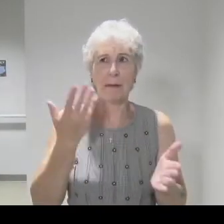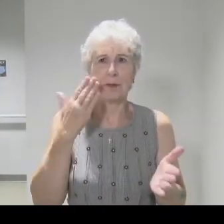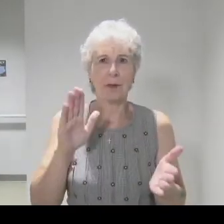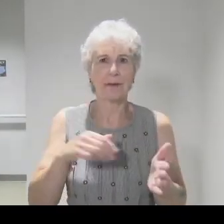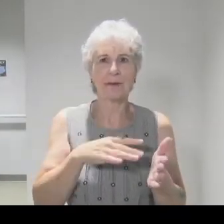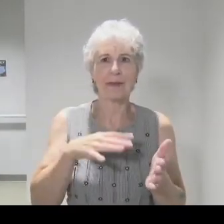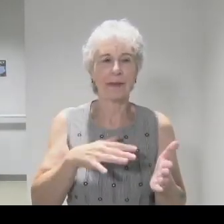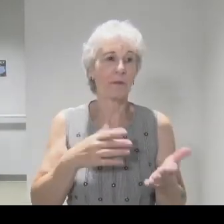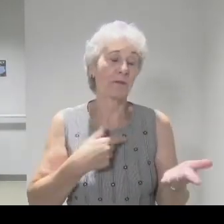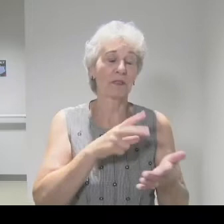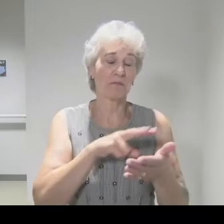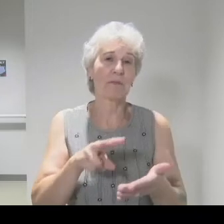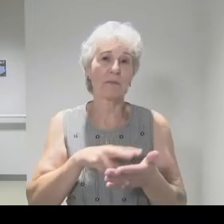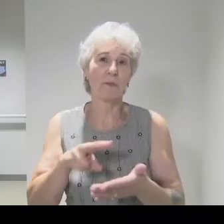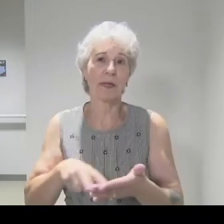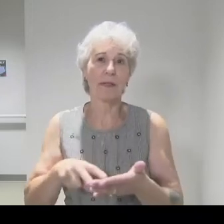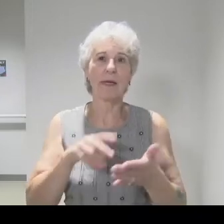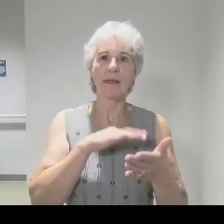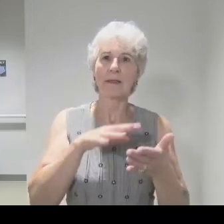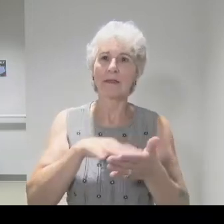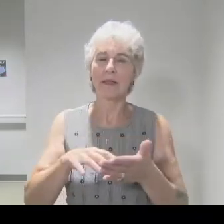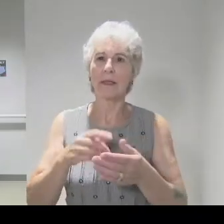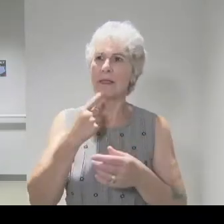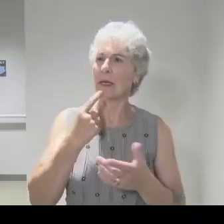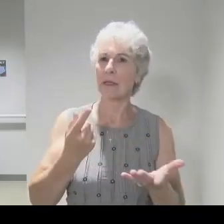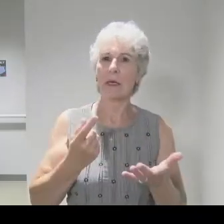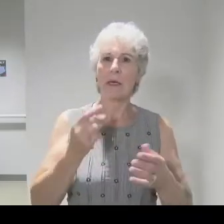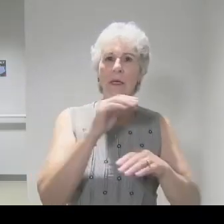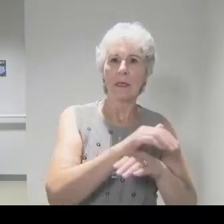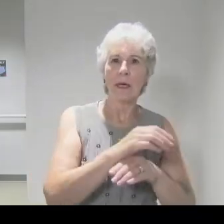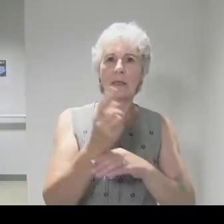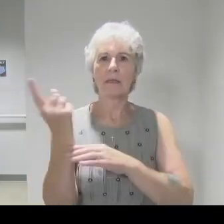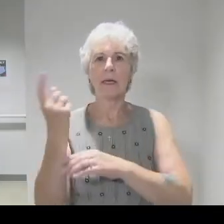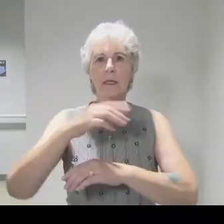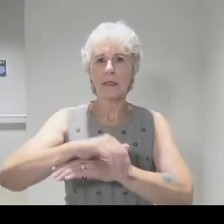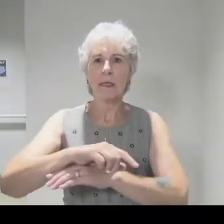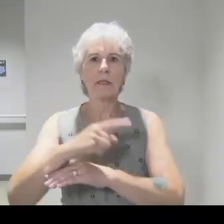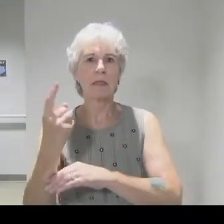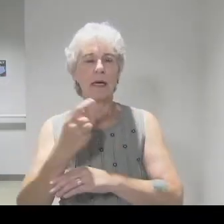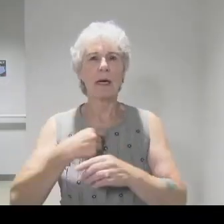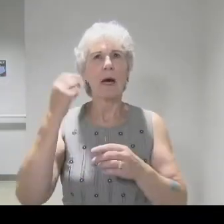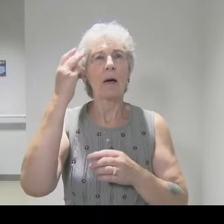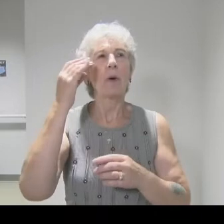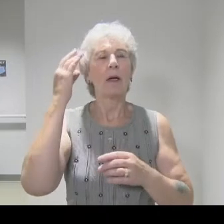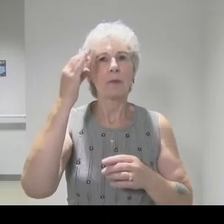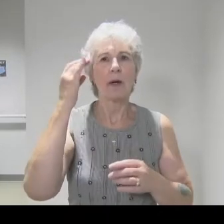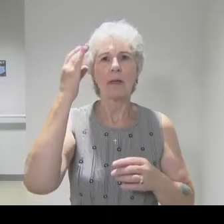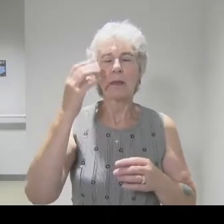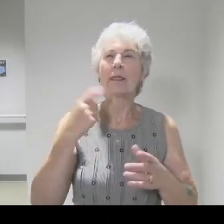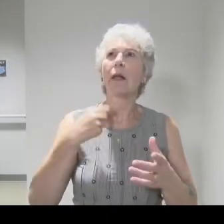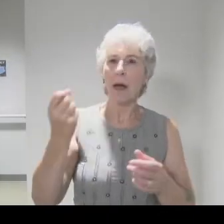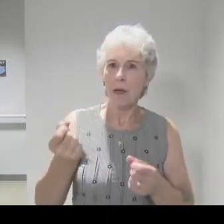they read. And so he read and he studied. And he said, "Night and day I pondered until I grasped the truth that the righteousness of